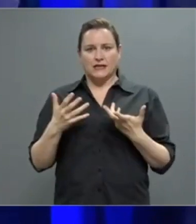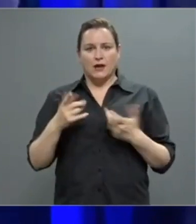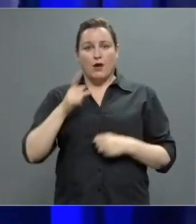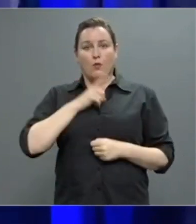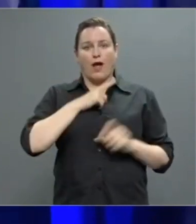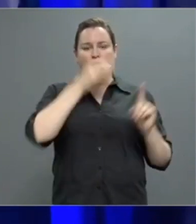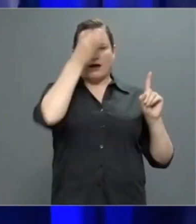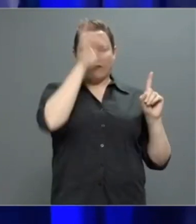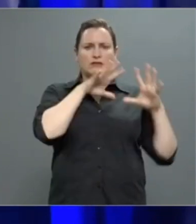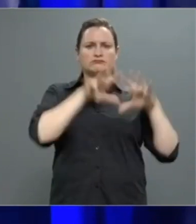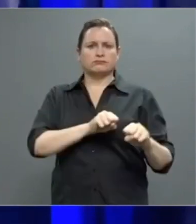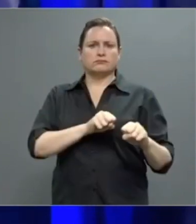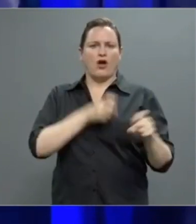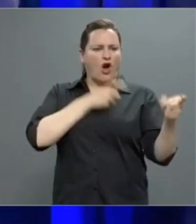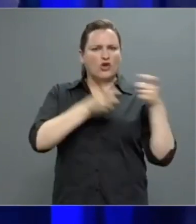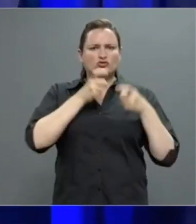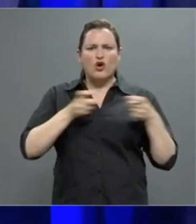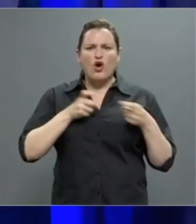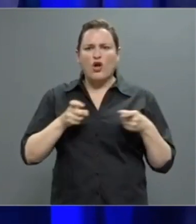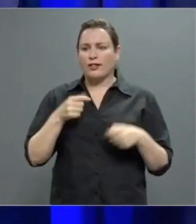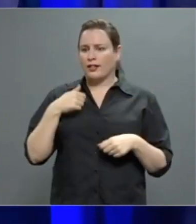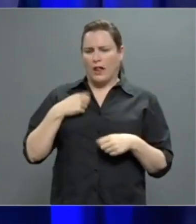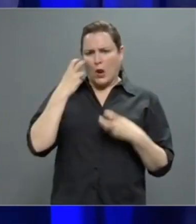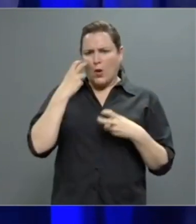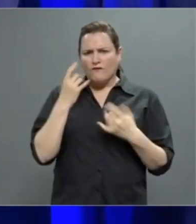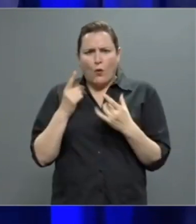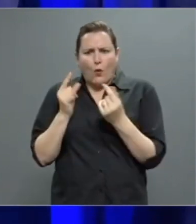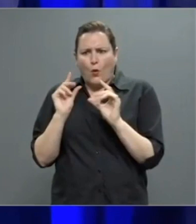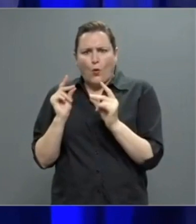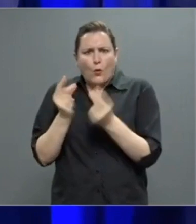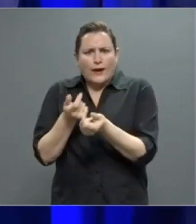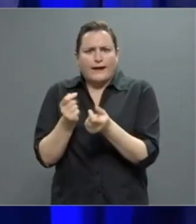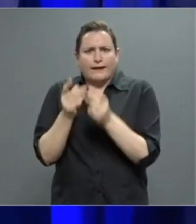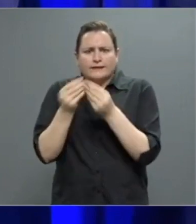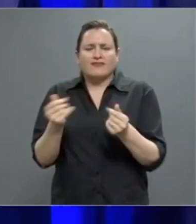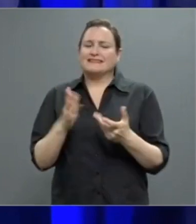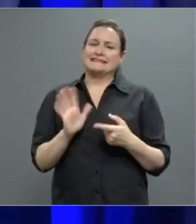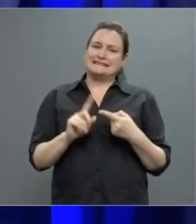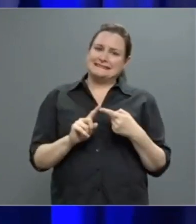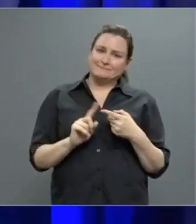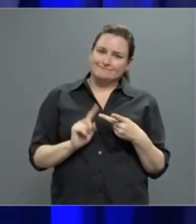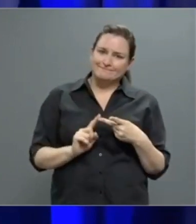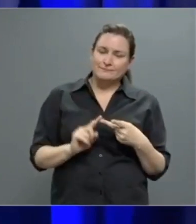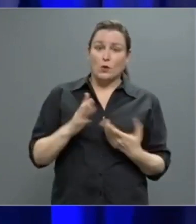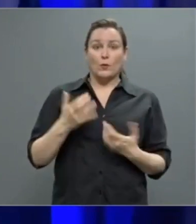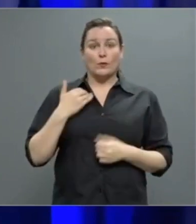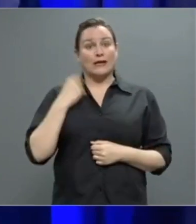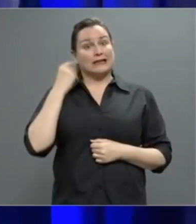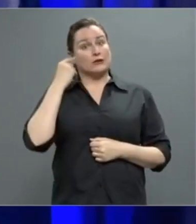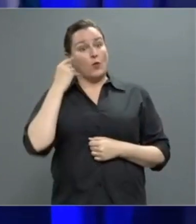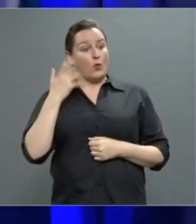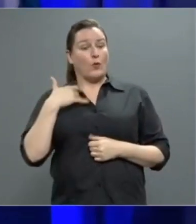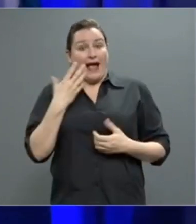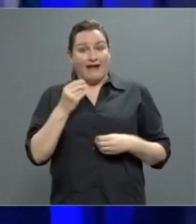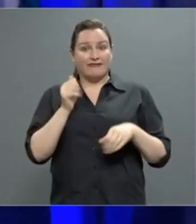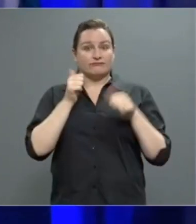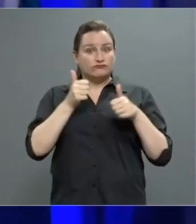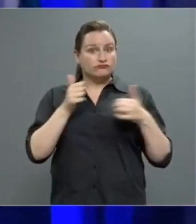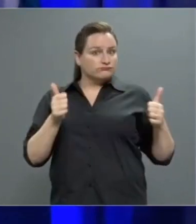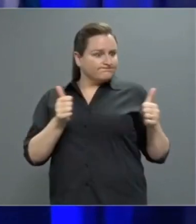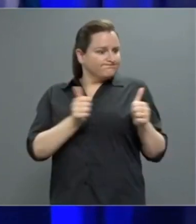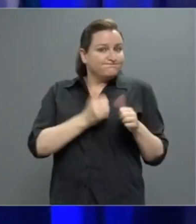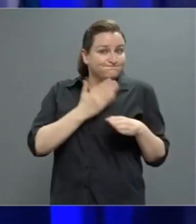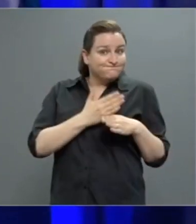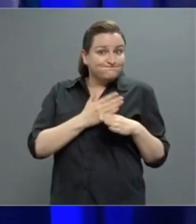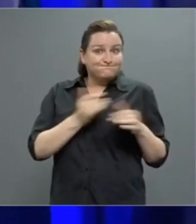control. There have been times when the DA failed to be a dependable ally in the people's fight for power. And